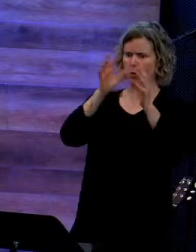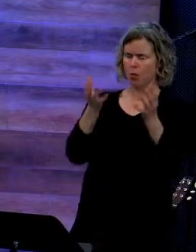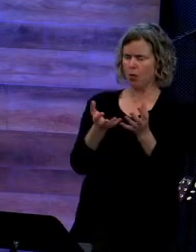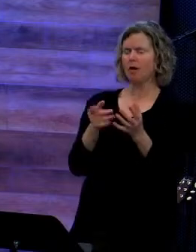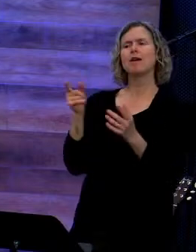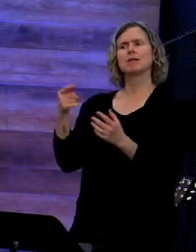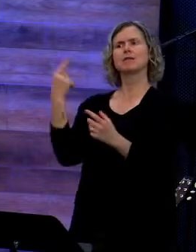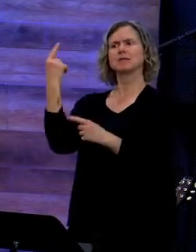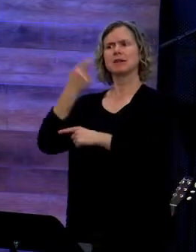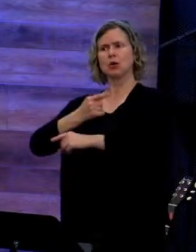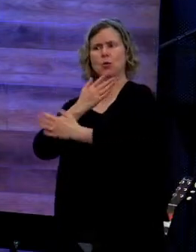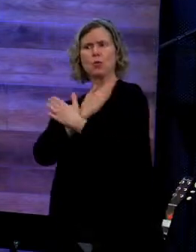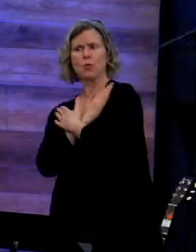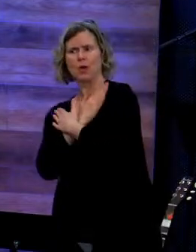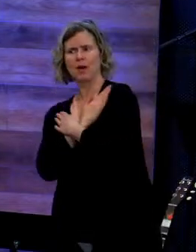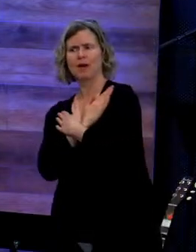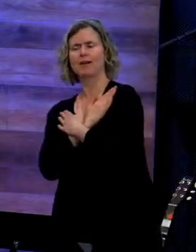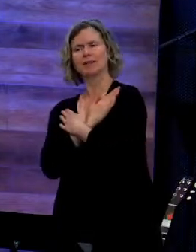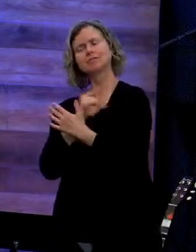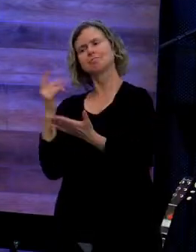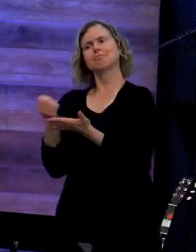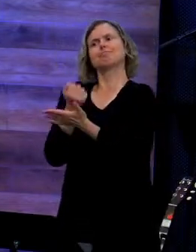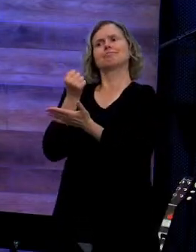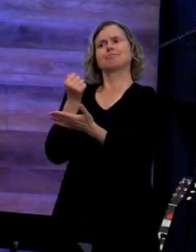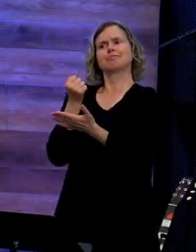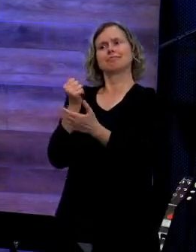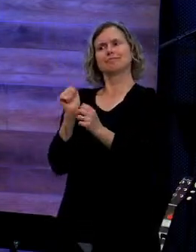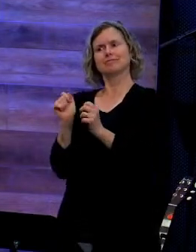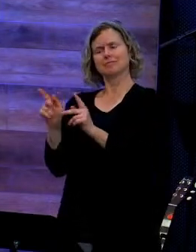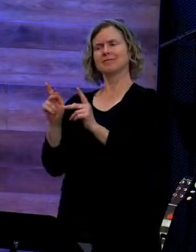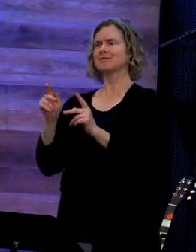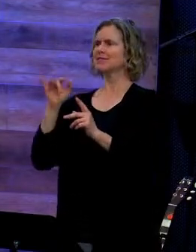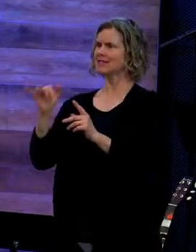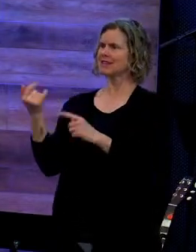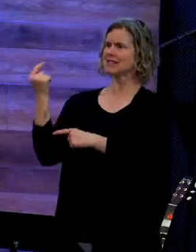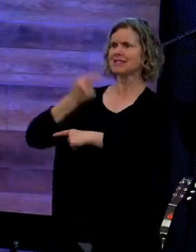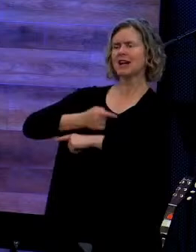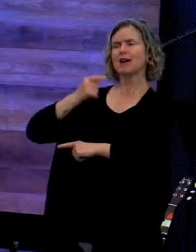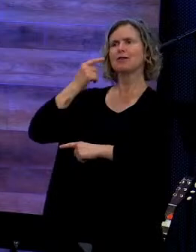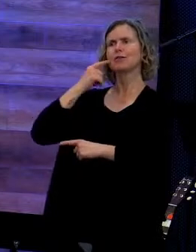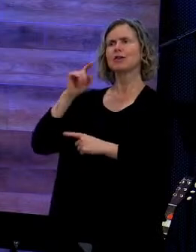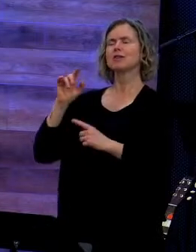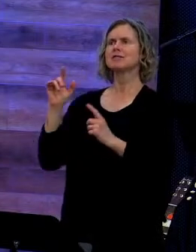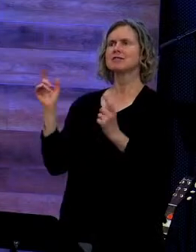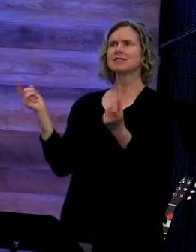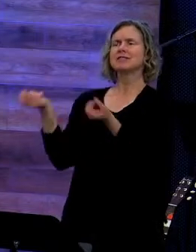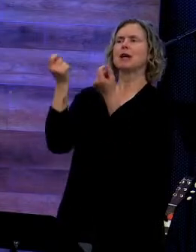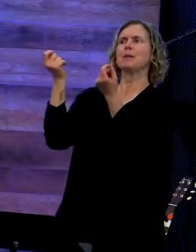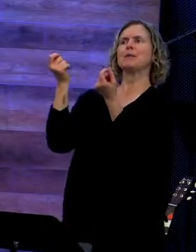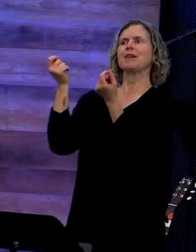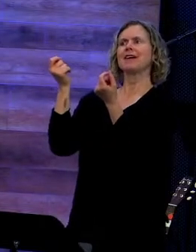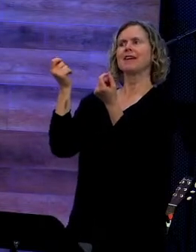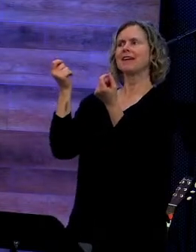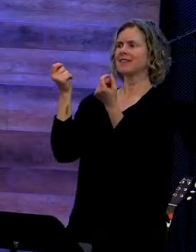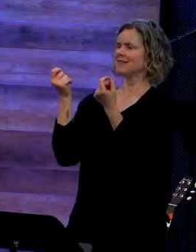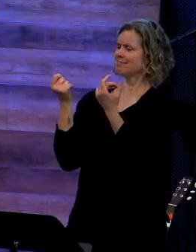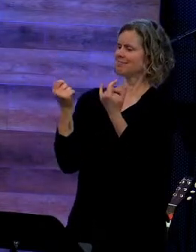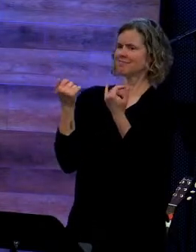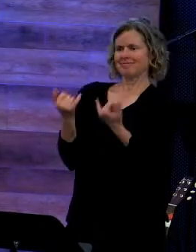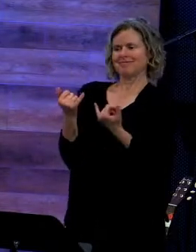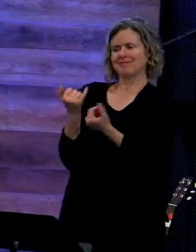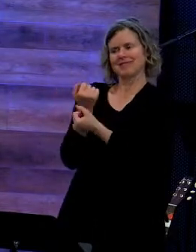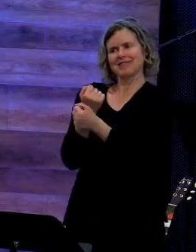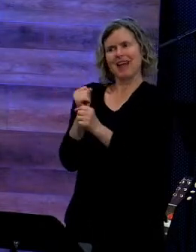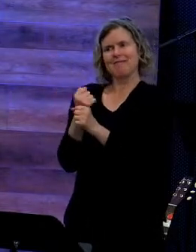on the screen. The Sabbath is a finite day to celebrate present salvation and eternal rest. It's just one, if